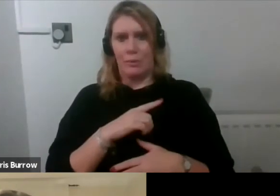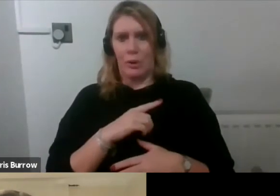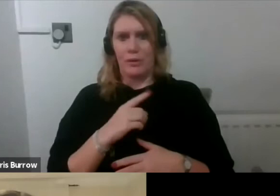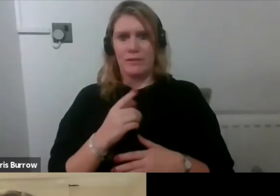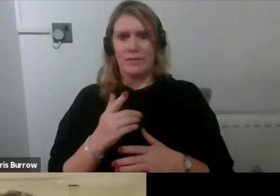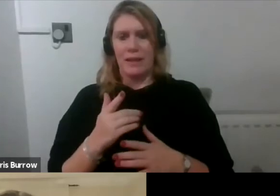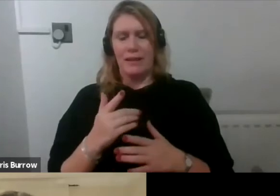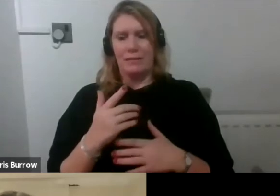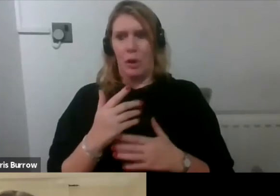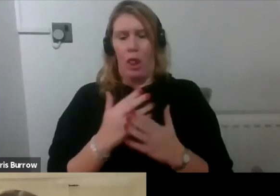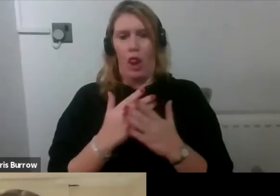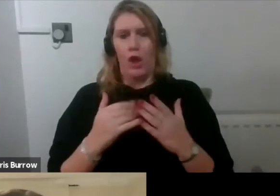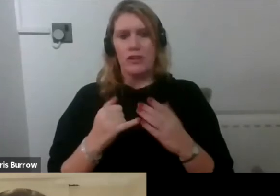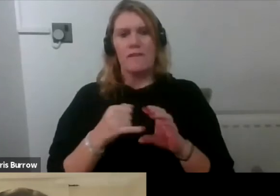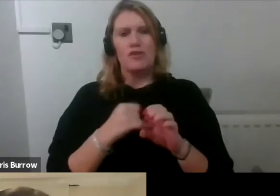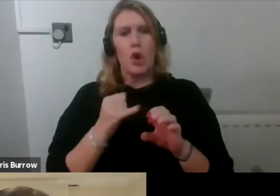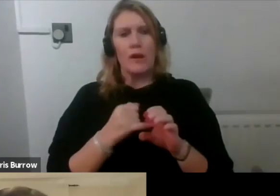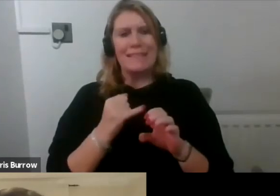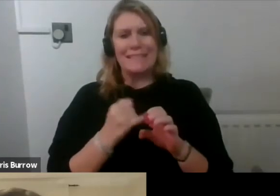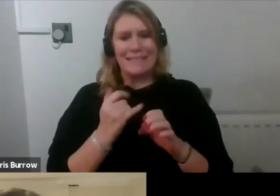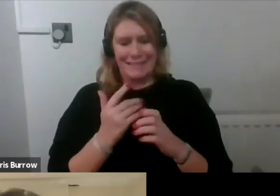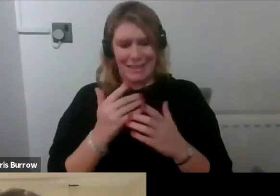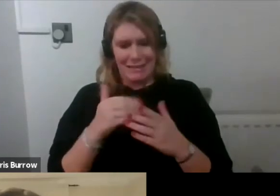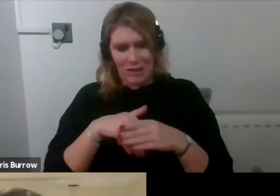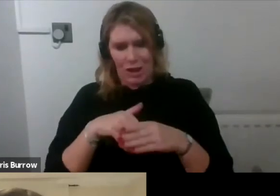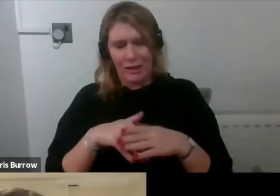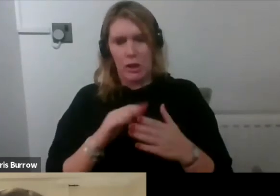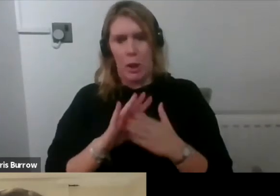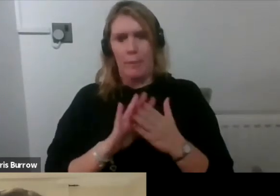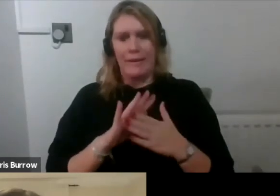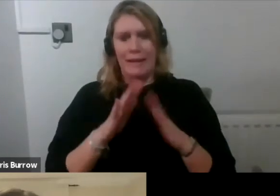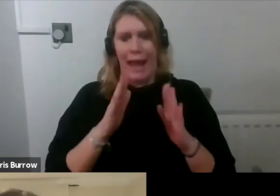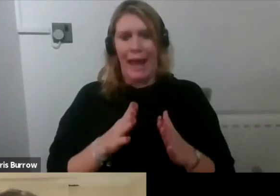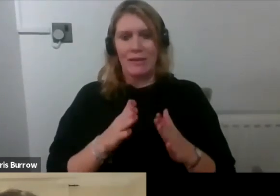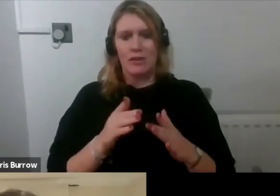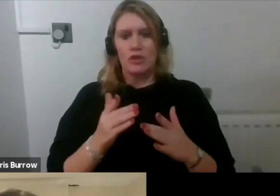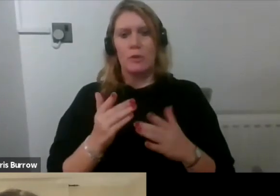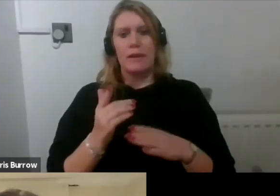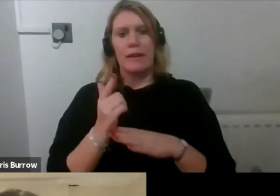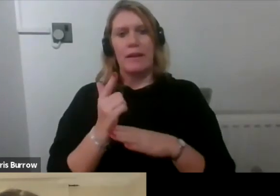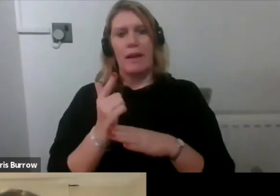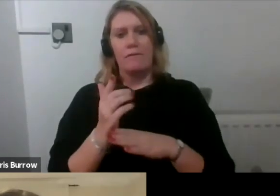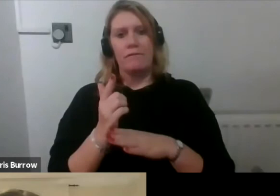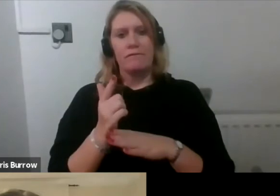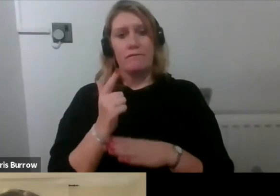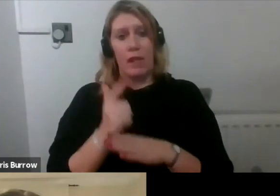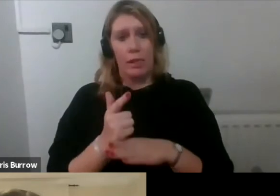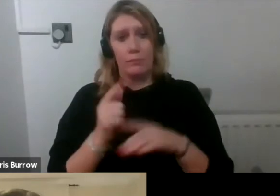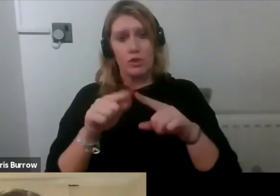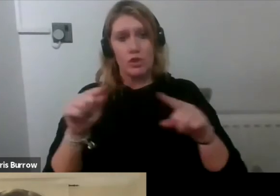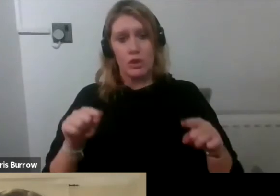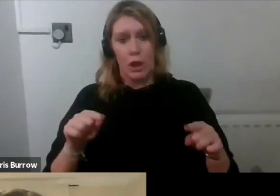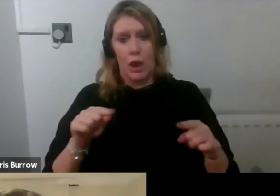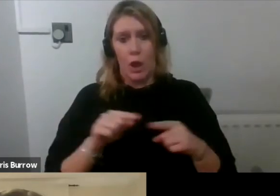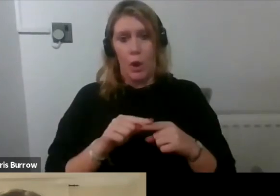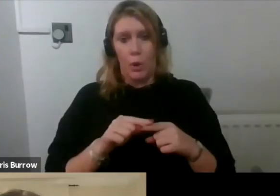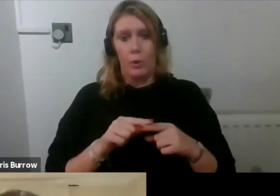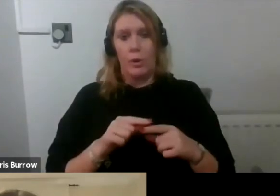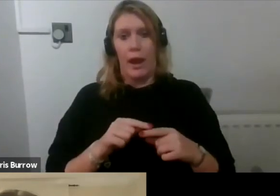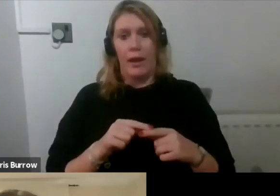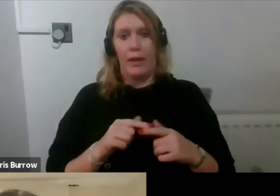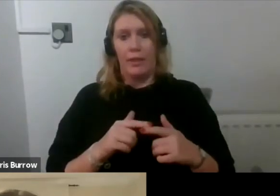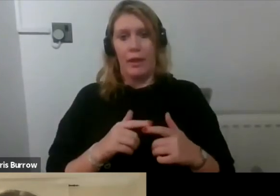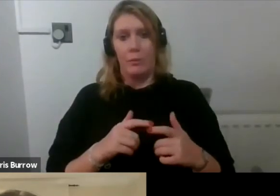and stuff in it. So I had to take that to a film studio backlot, and we just poured it in diesel